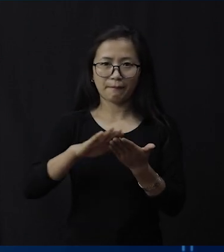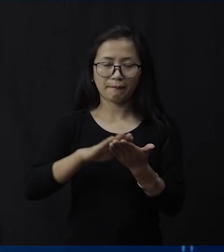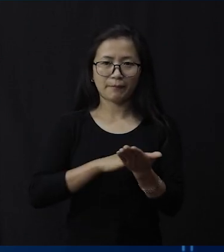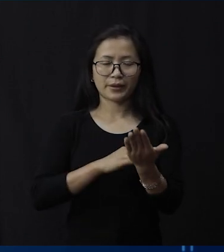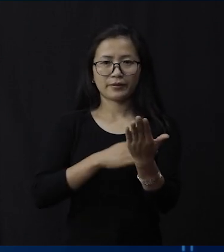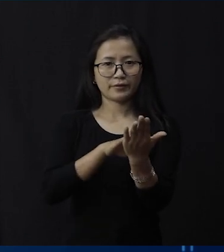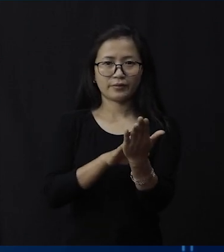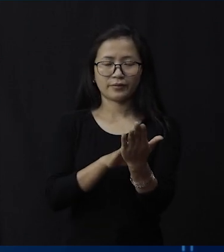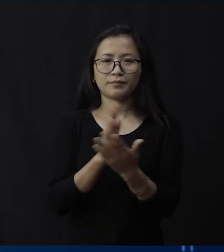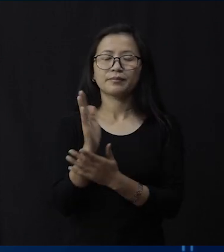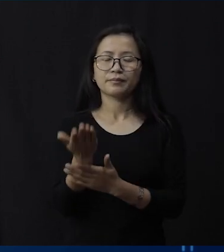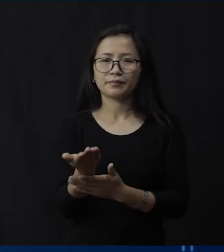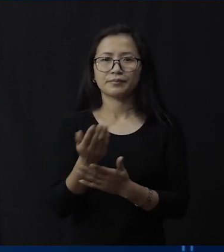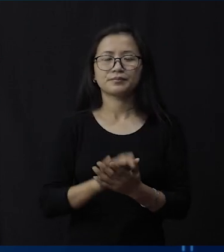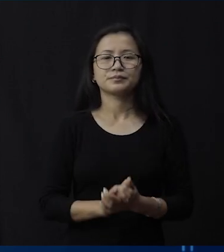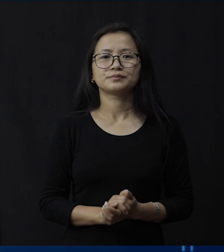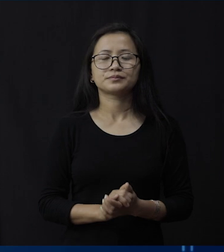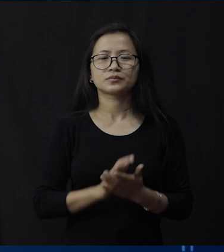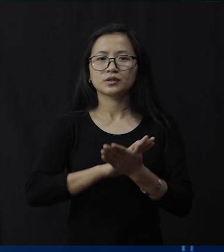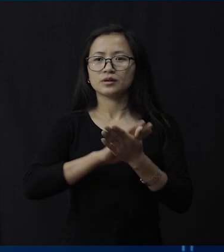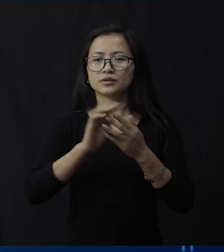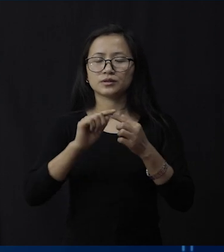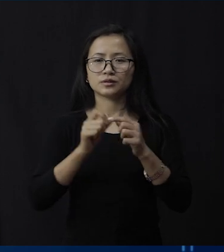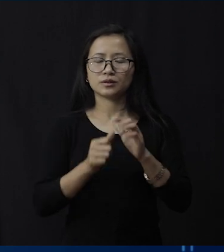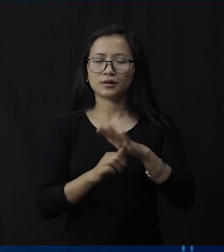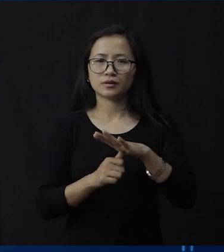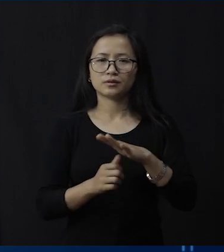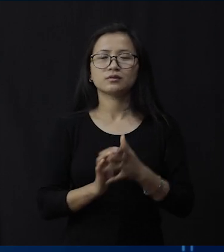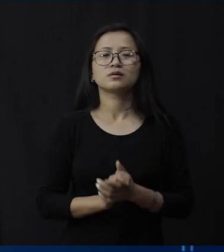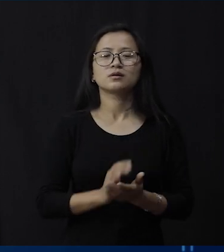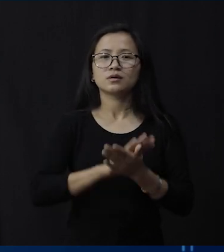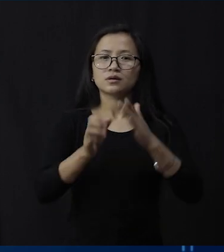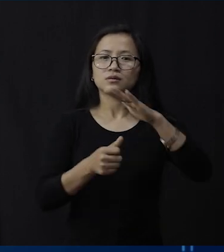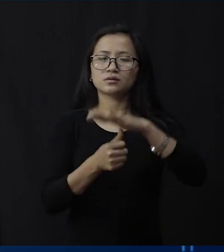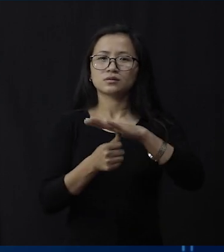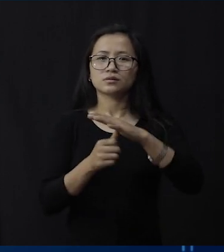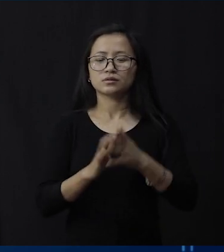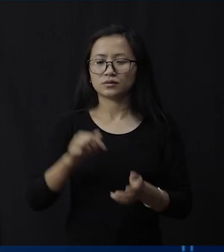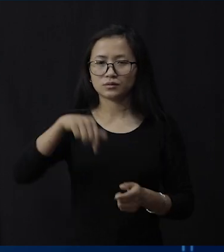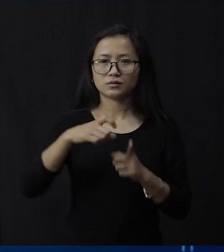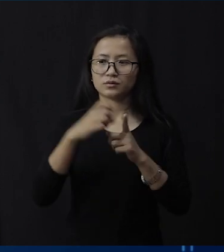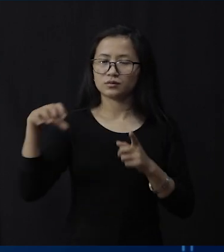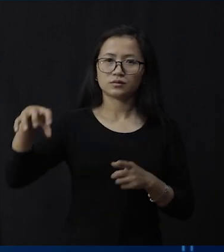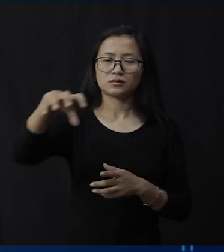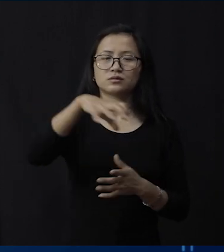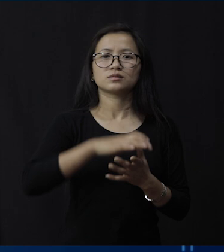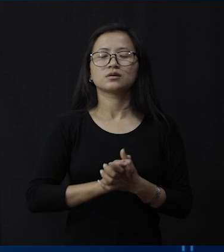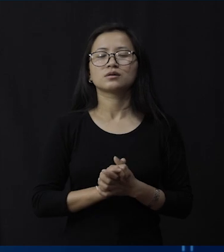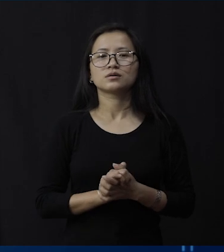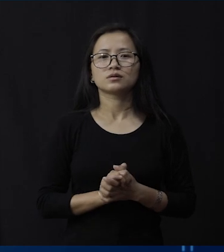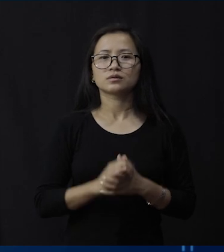1, the head of the administration. The head of the administration in the district is